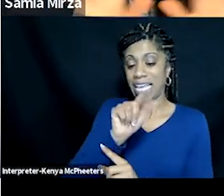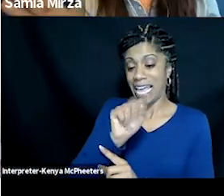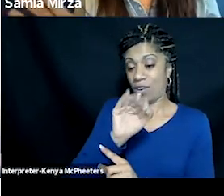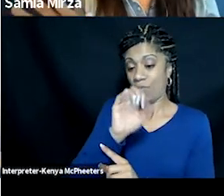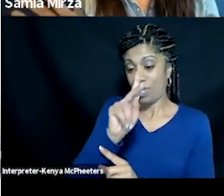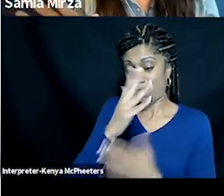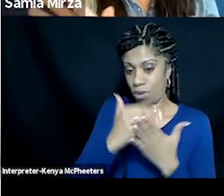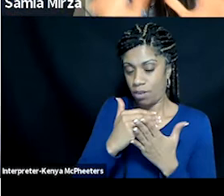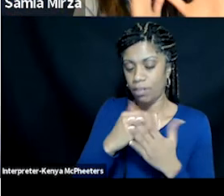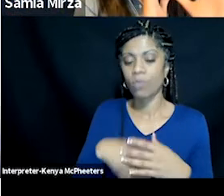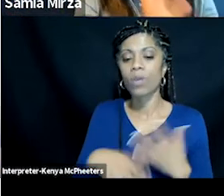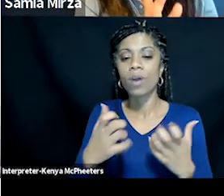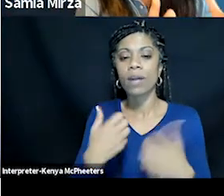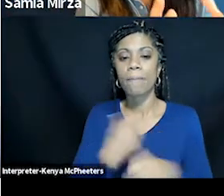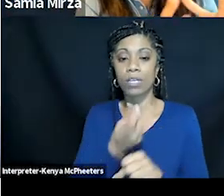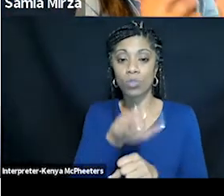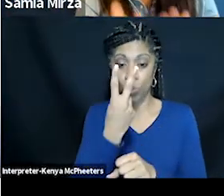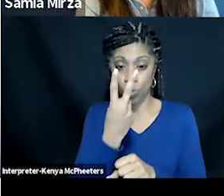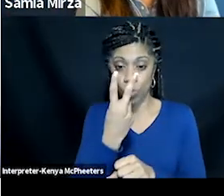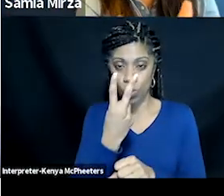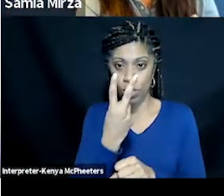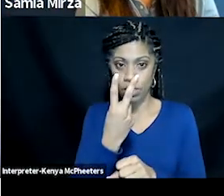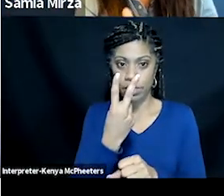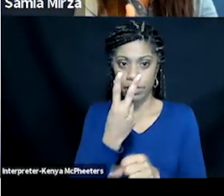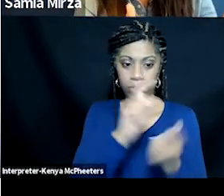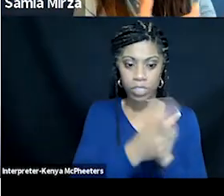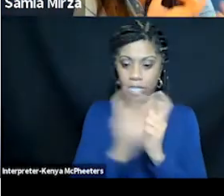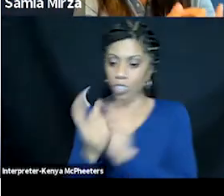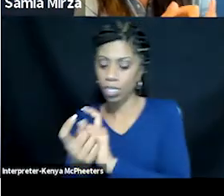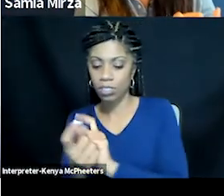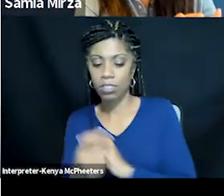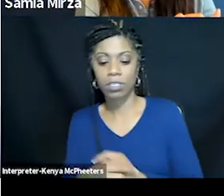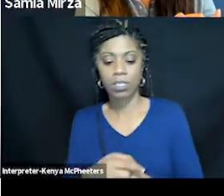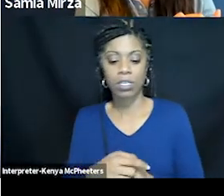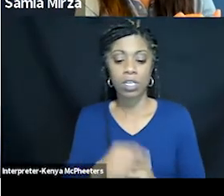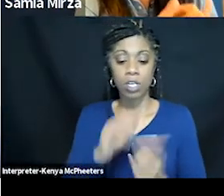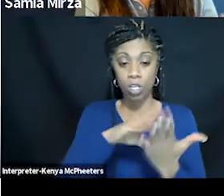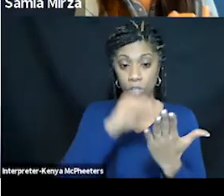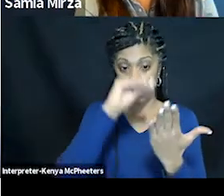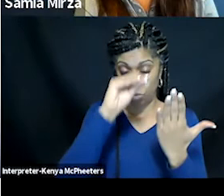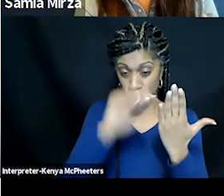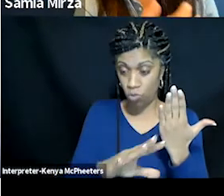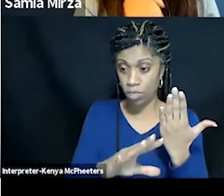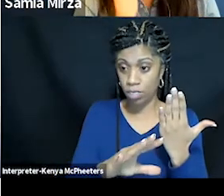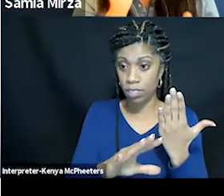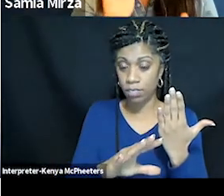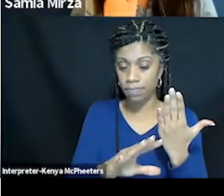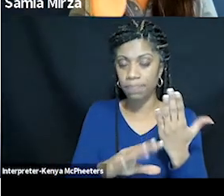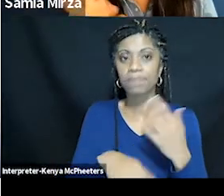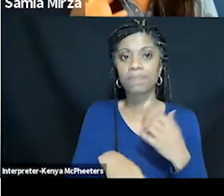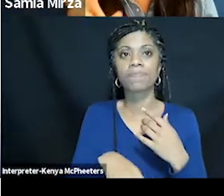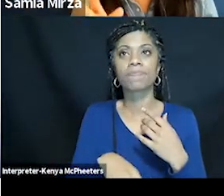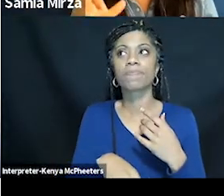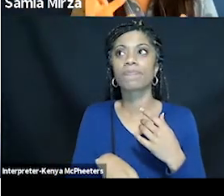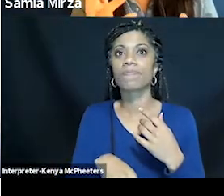different shifts that we're making. We're shifting how we're defining the student and the label where we're assigning to them, but we're